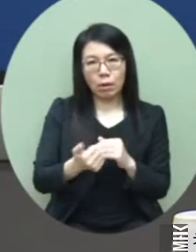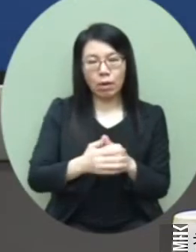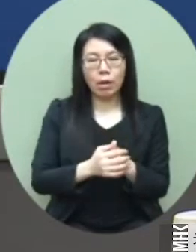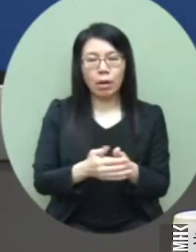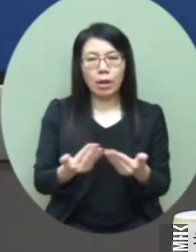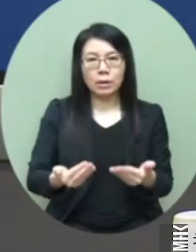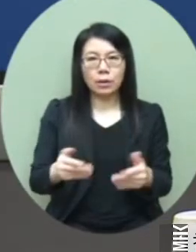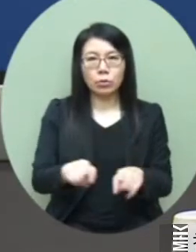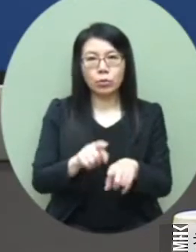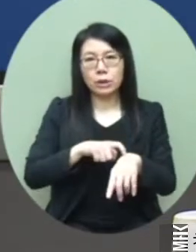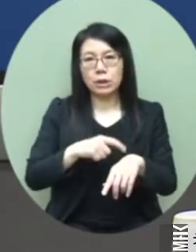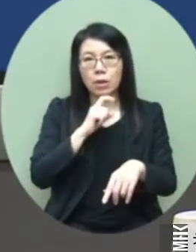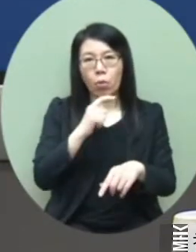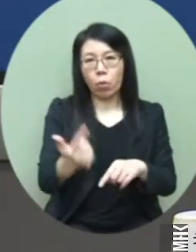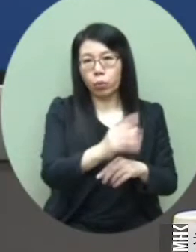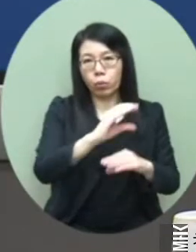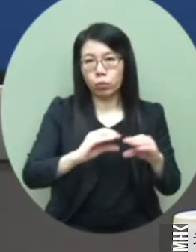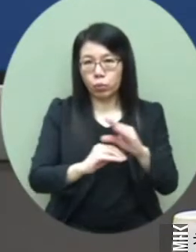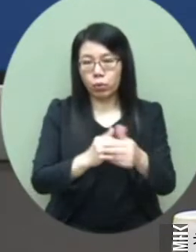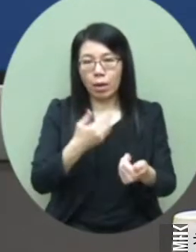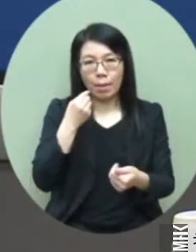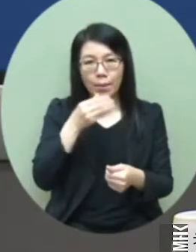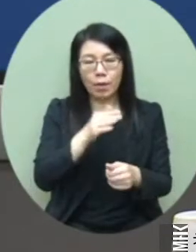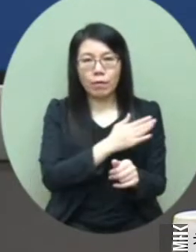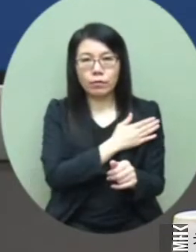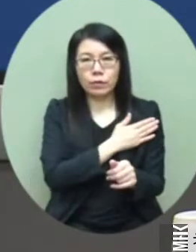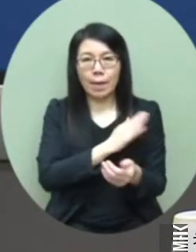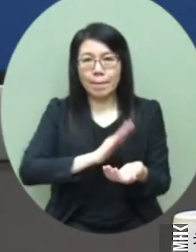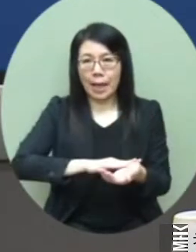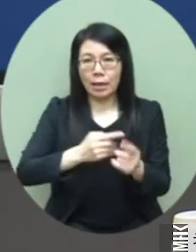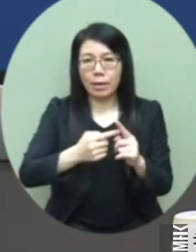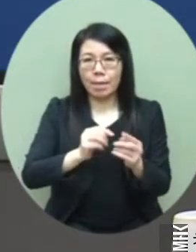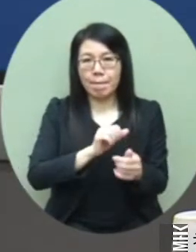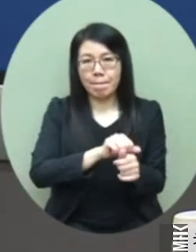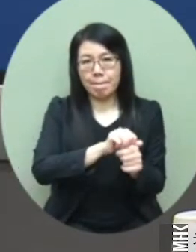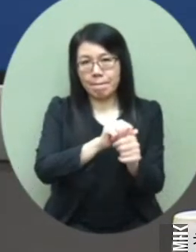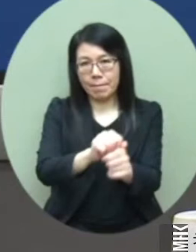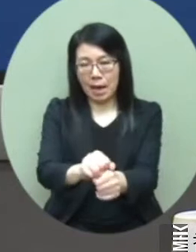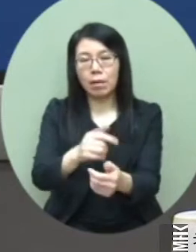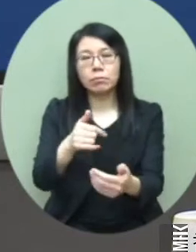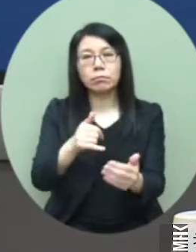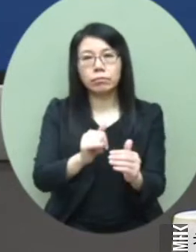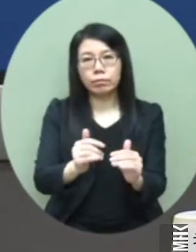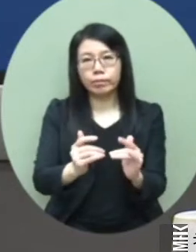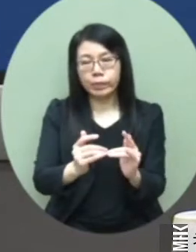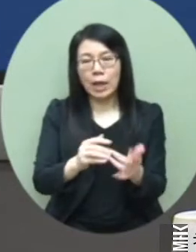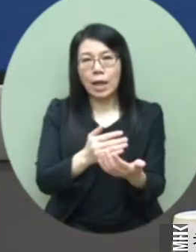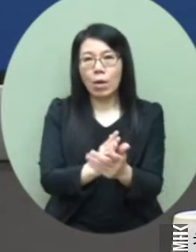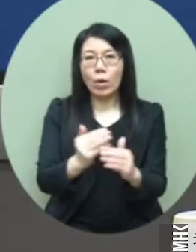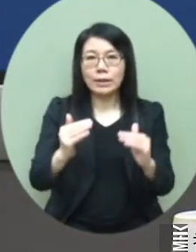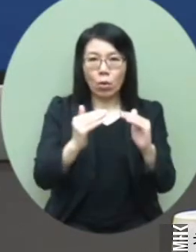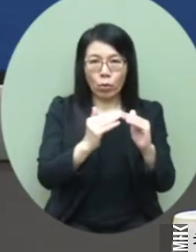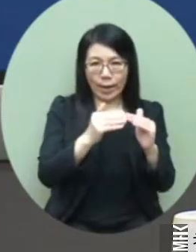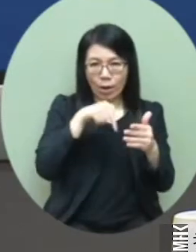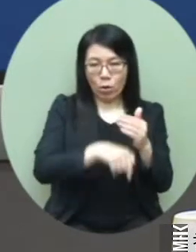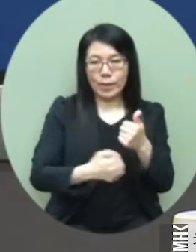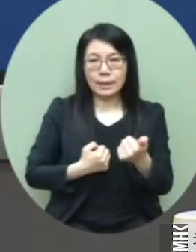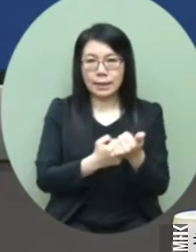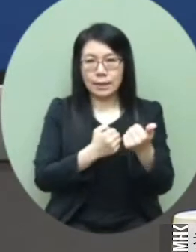to handle confirmed cases, ranging from home support teams to